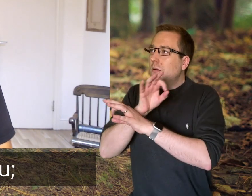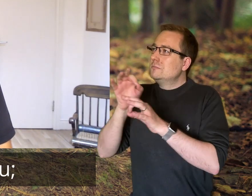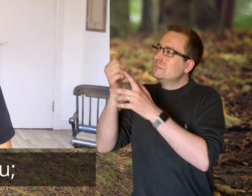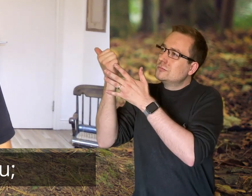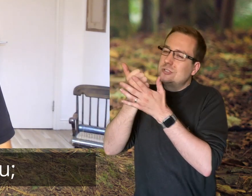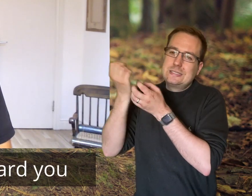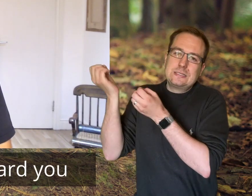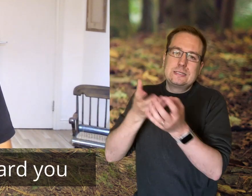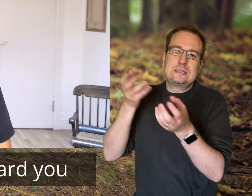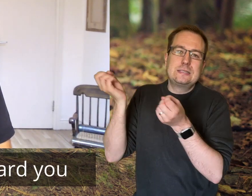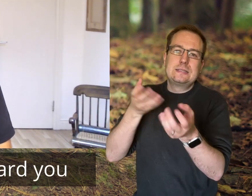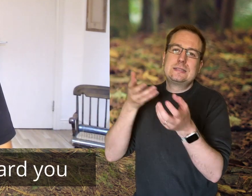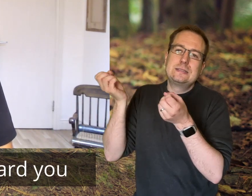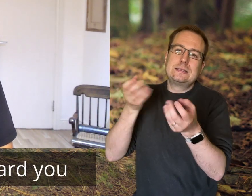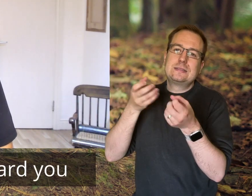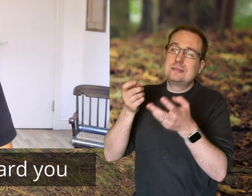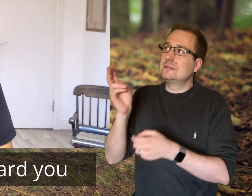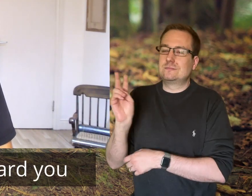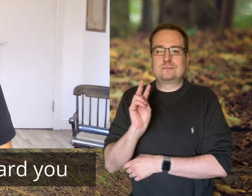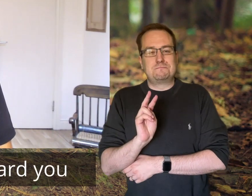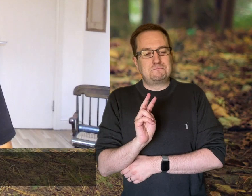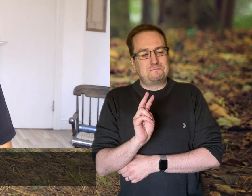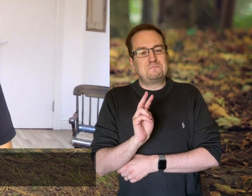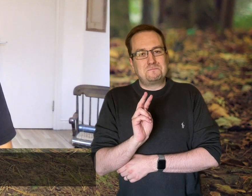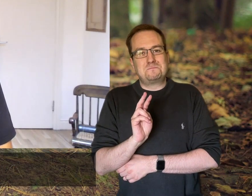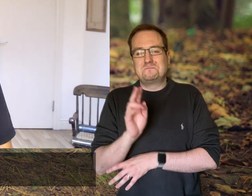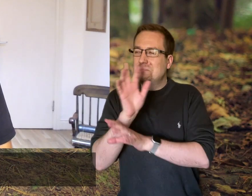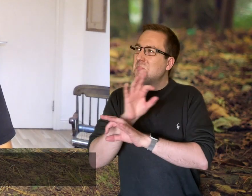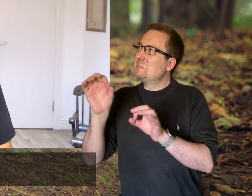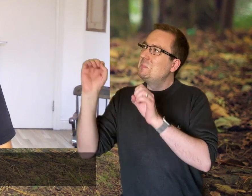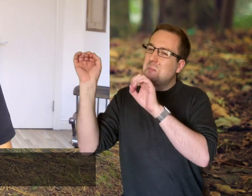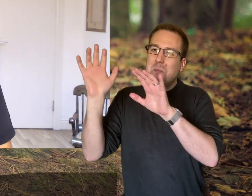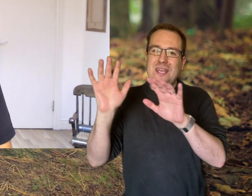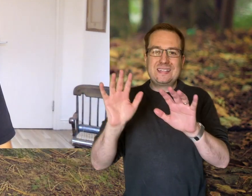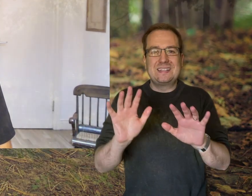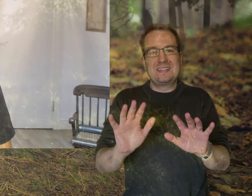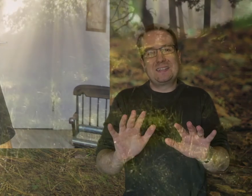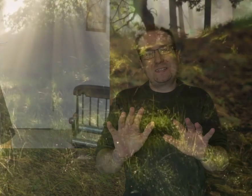gracious to you. The Lord turn his face toward you and give you peace.